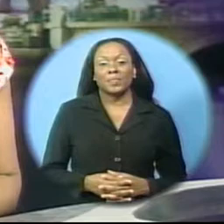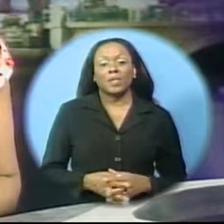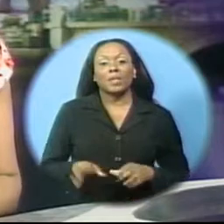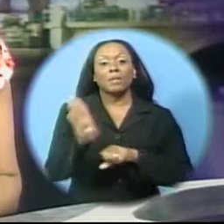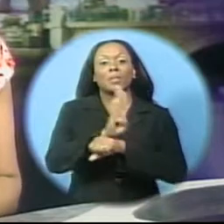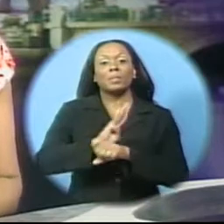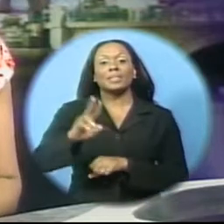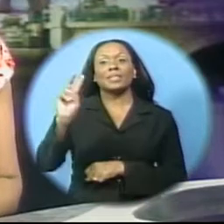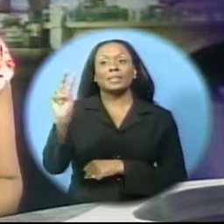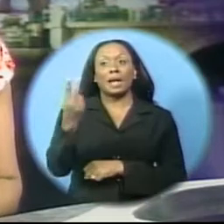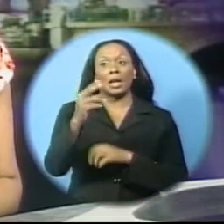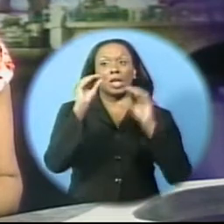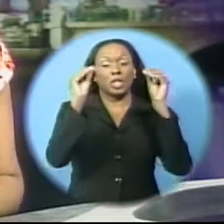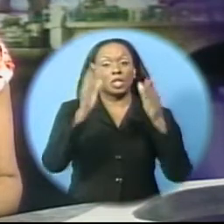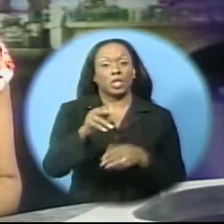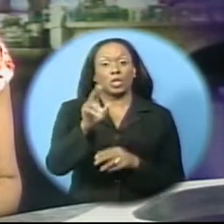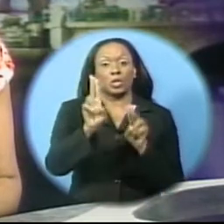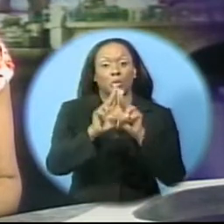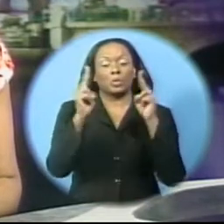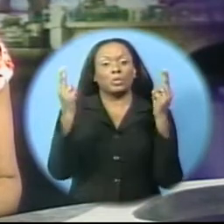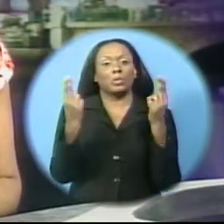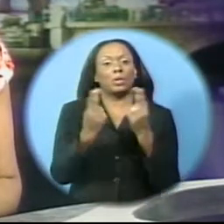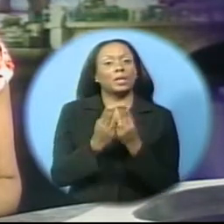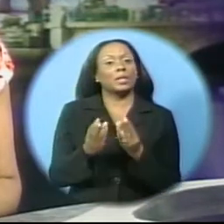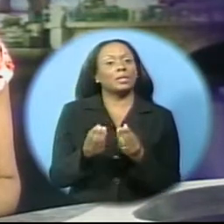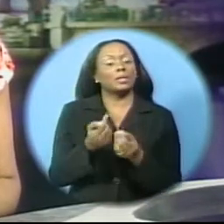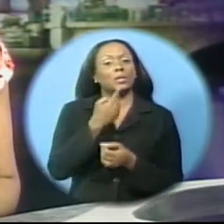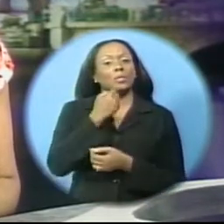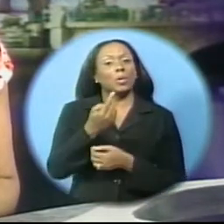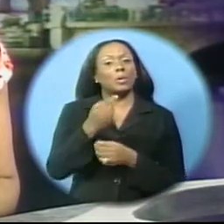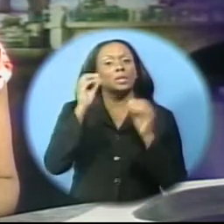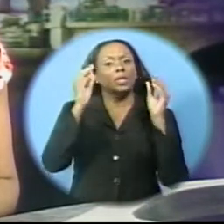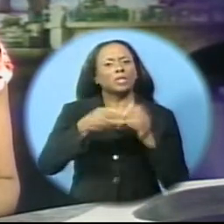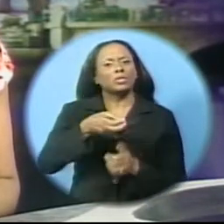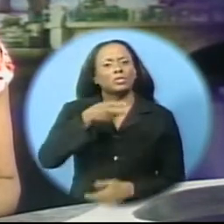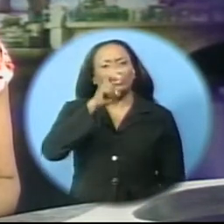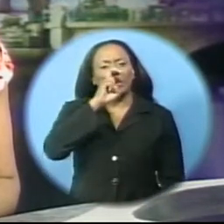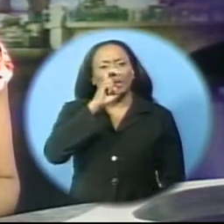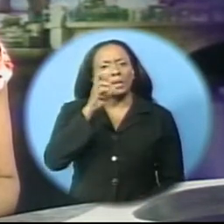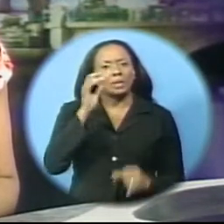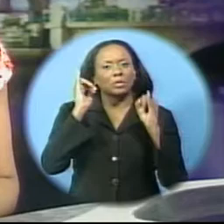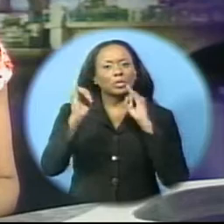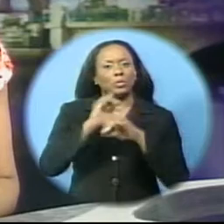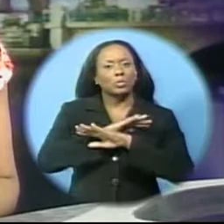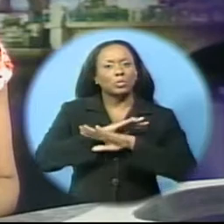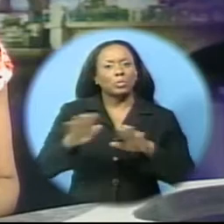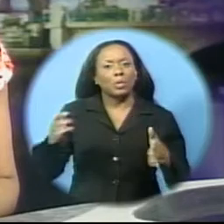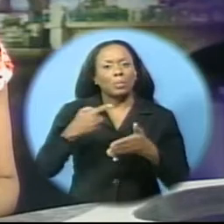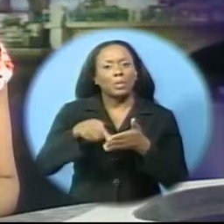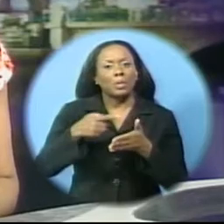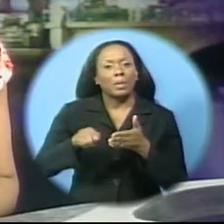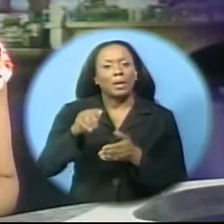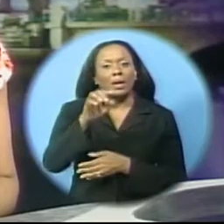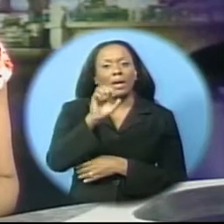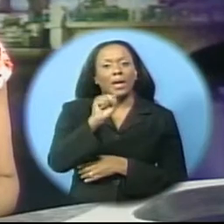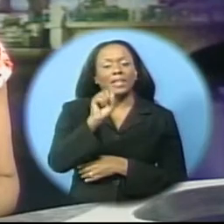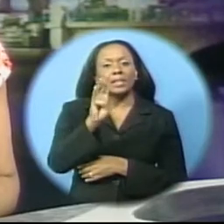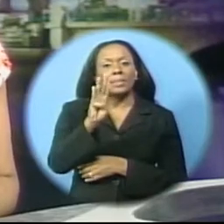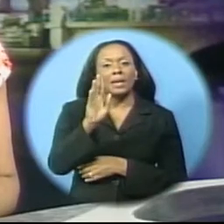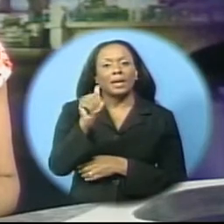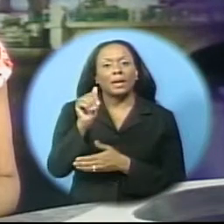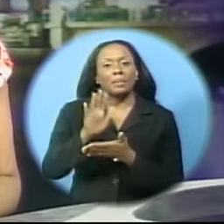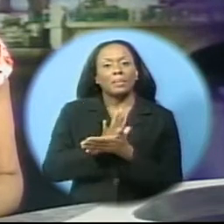The Barbados Secondary Teachers Union has given teachers strict instructions not to correct Caribbean Examination Council